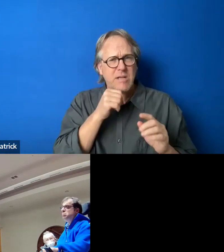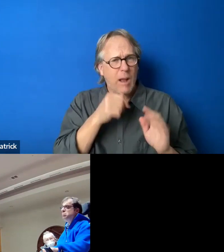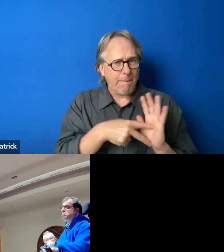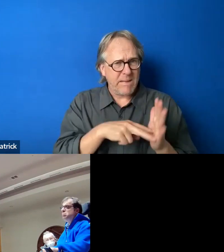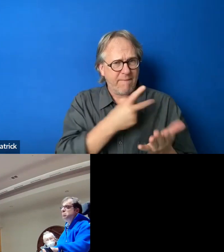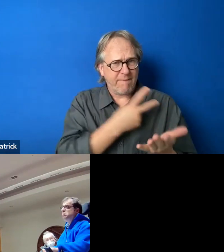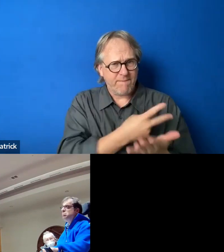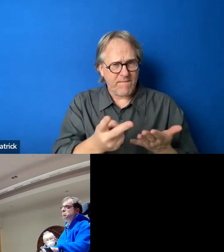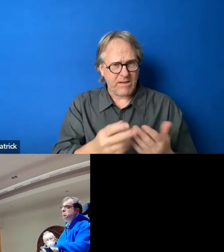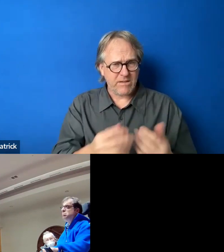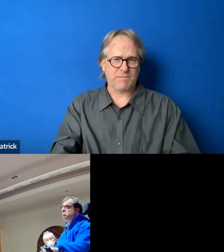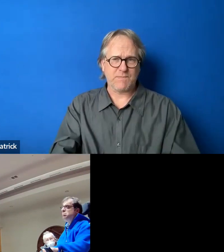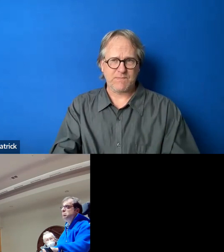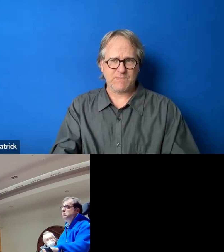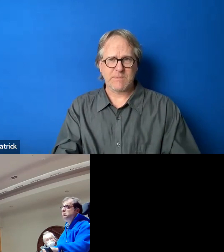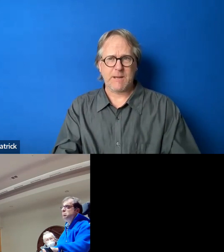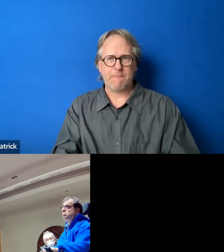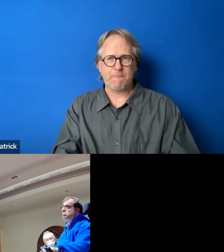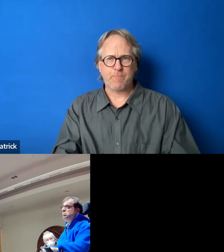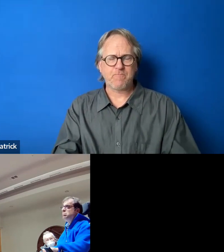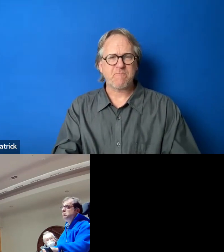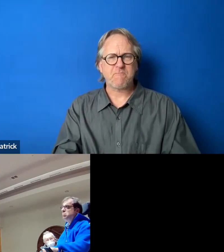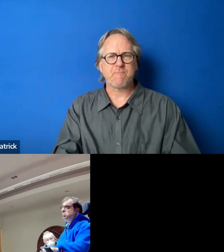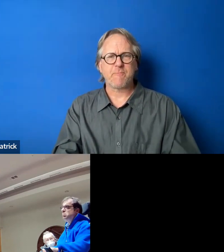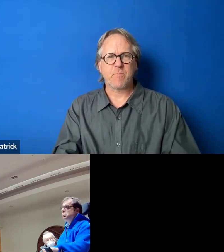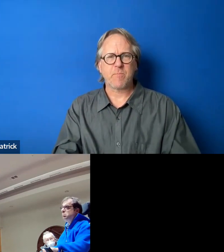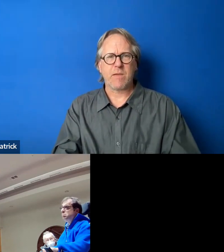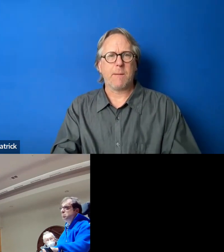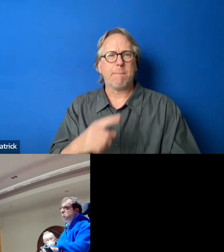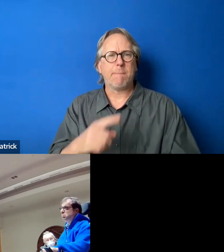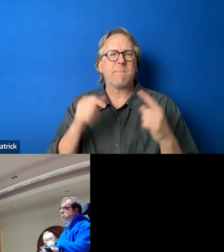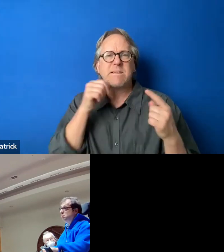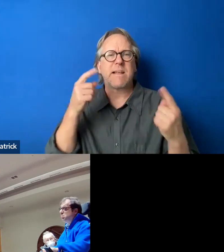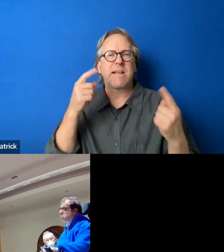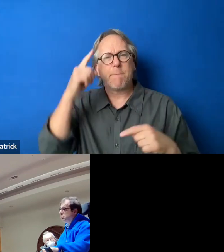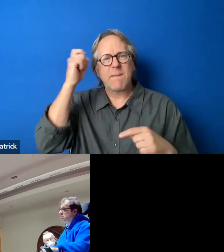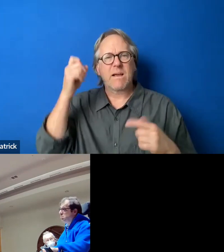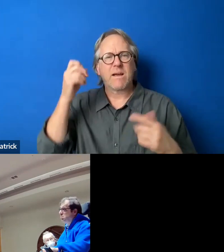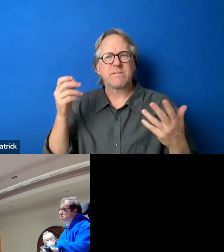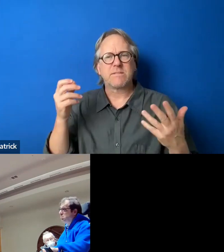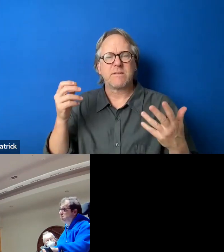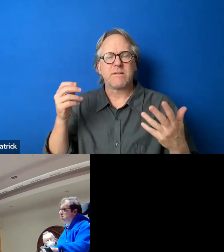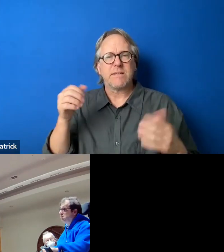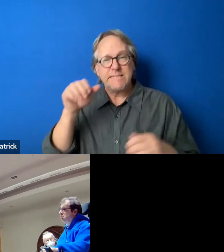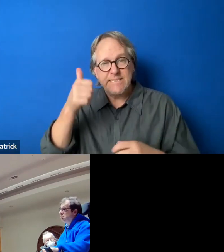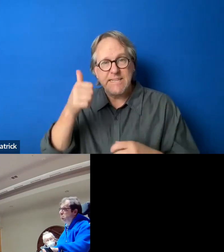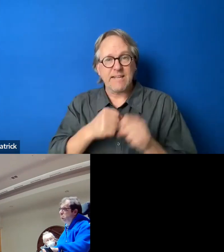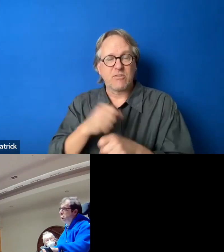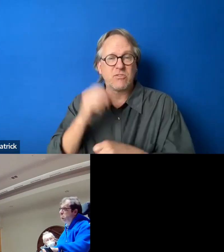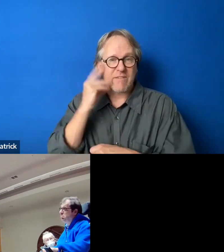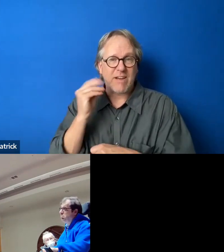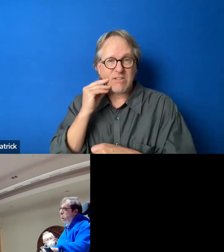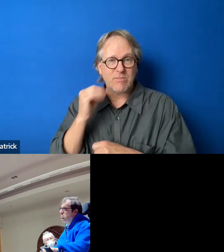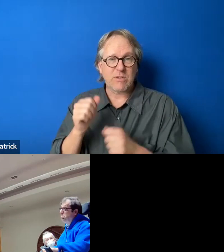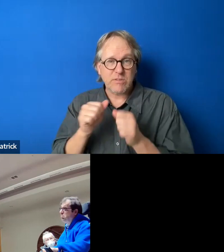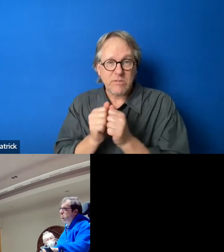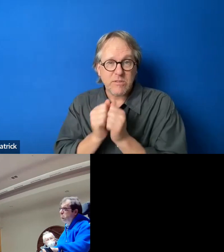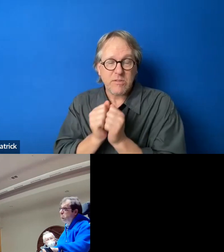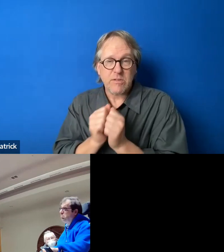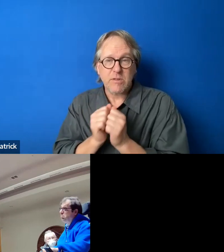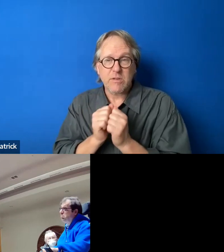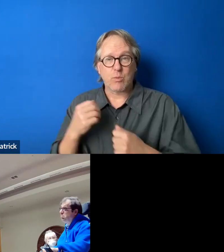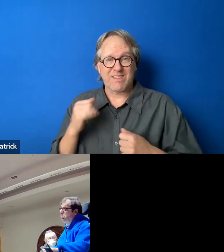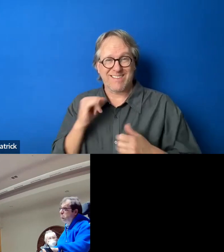of Congregations, I don't know that it would have happened if we hadn't had 10 years of experience with the AIM